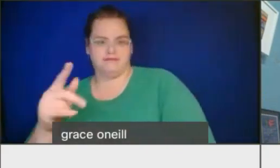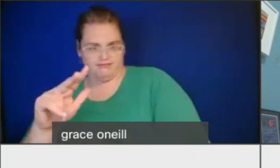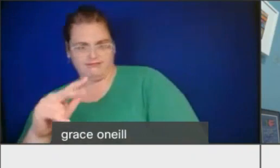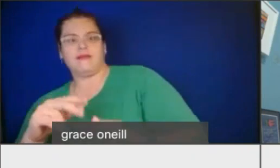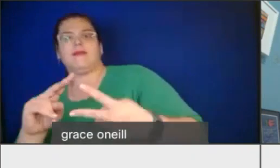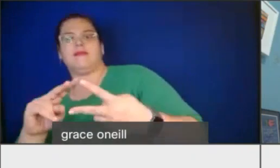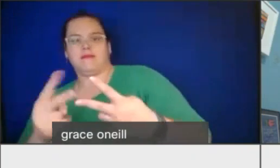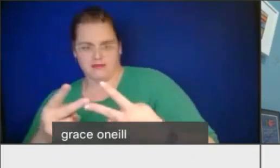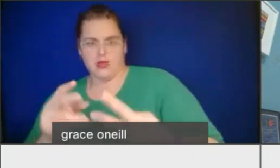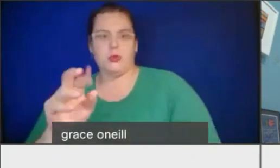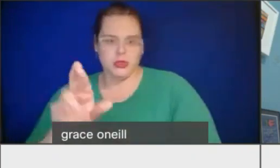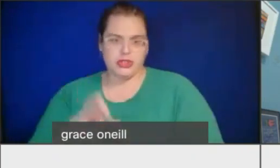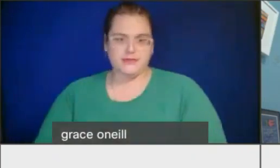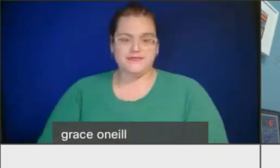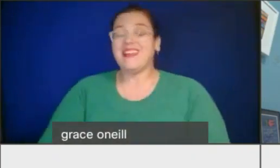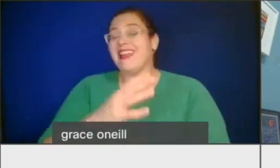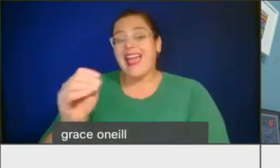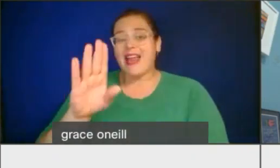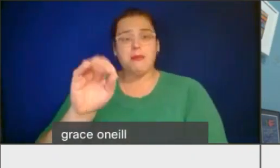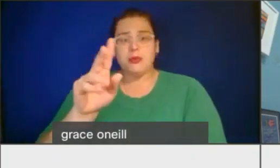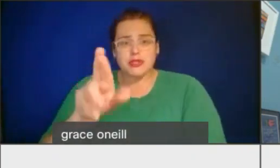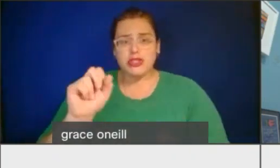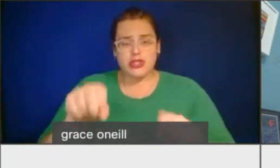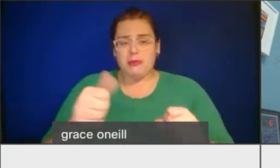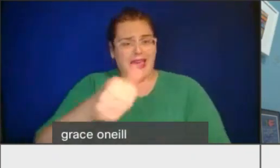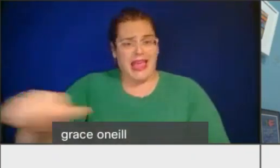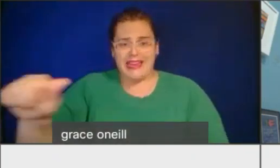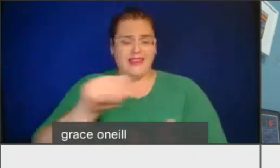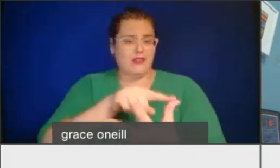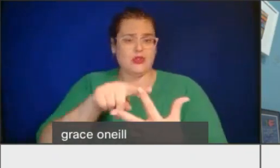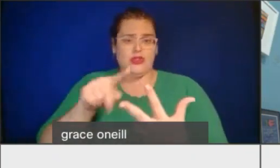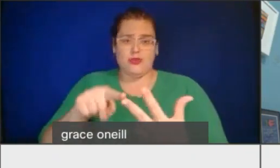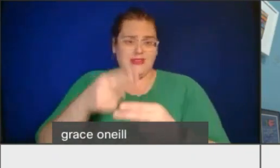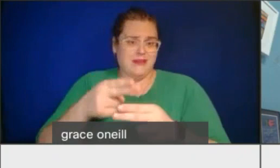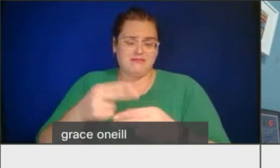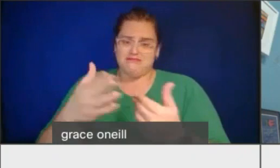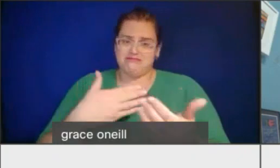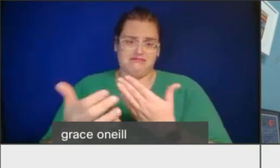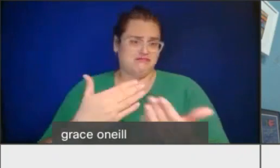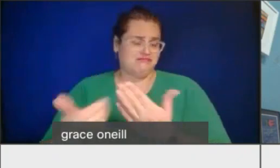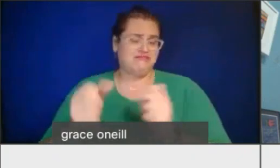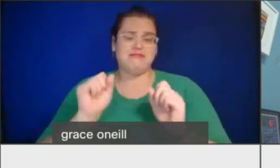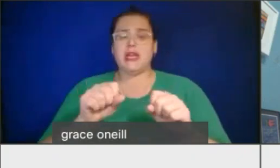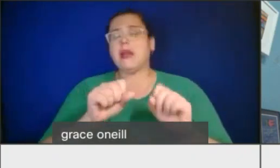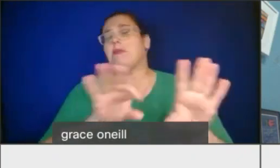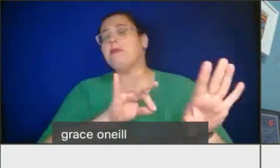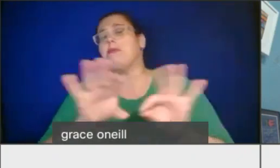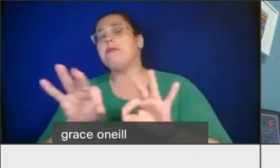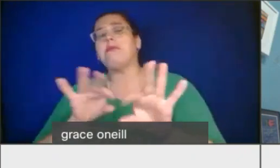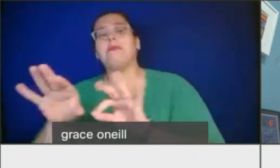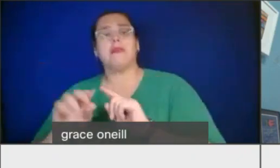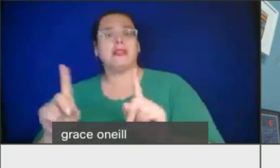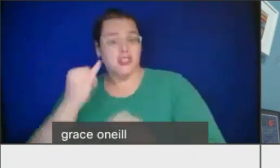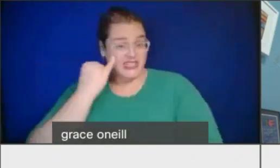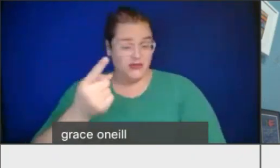the booster can be any. You can boost any of the vaccines with any of the vaccines. You can mix and match. If you have questions